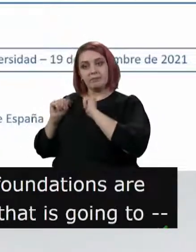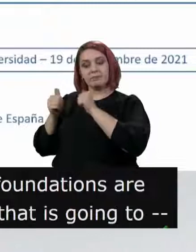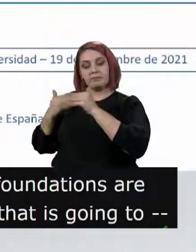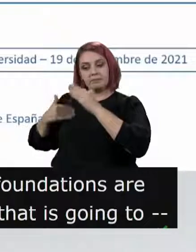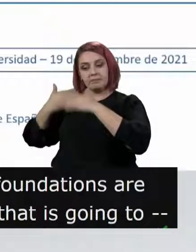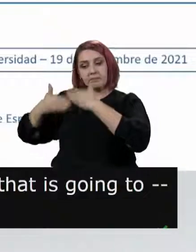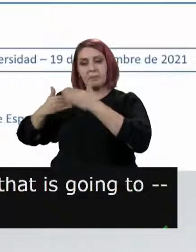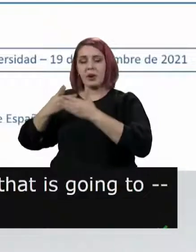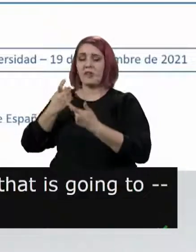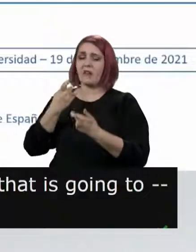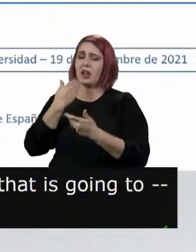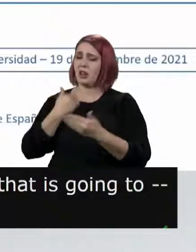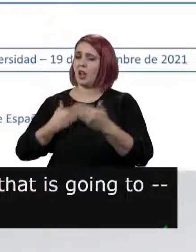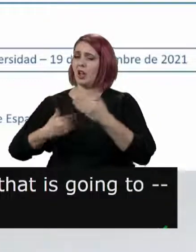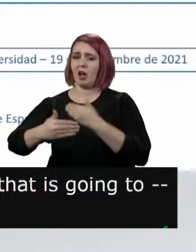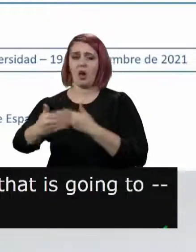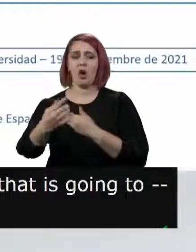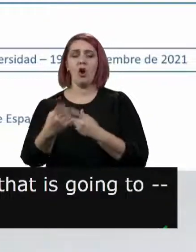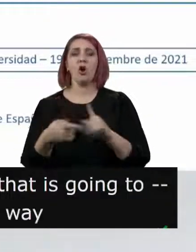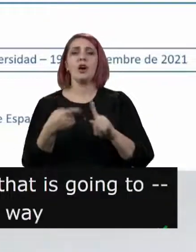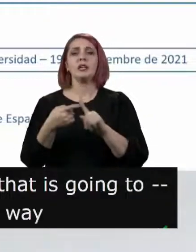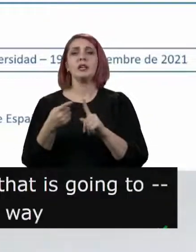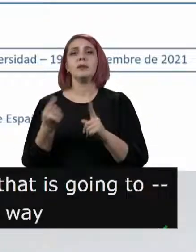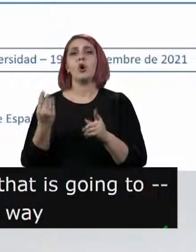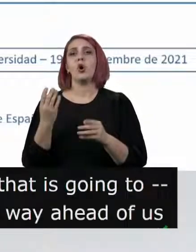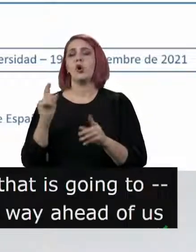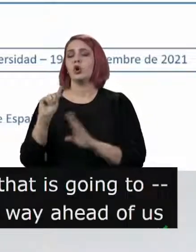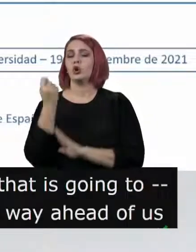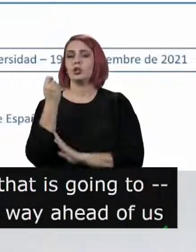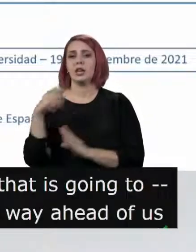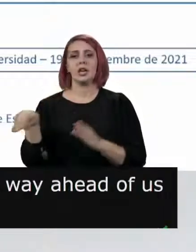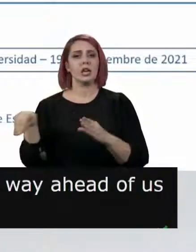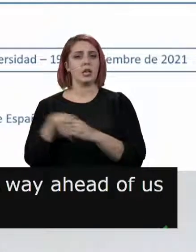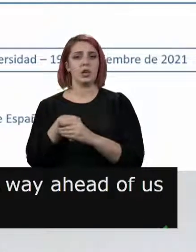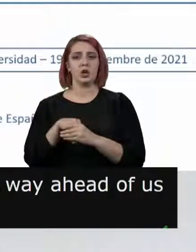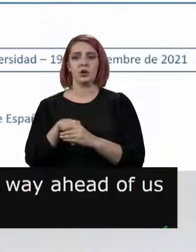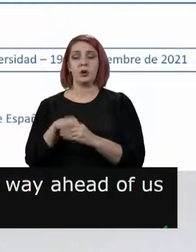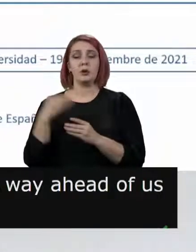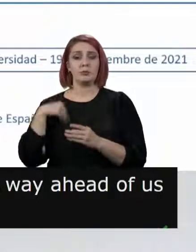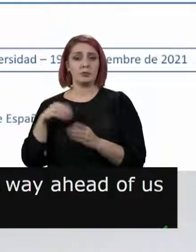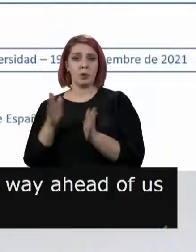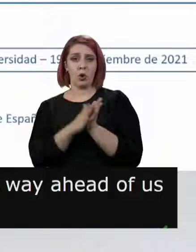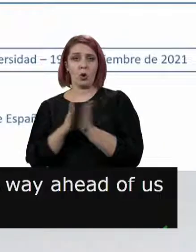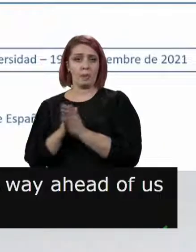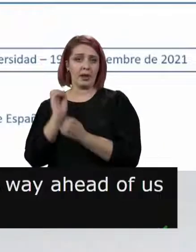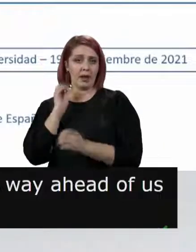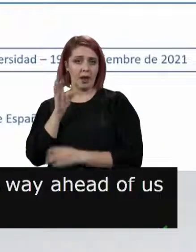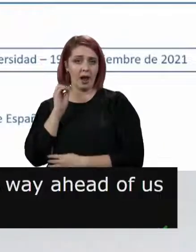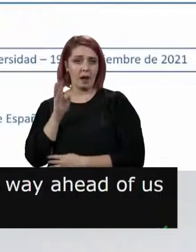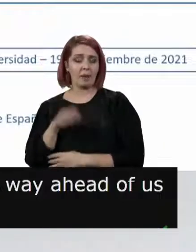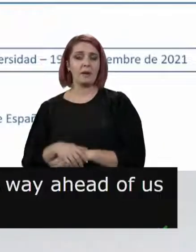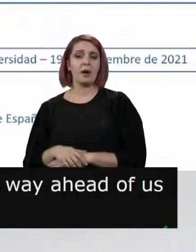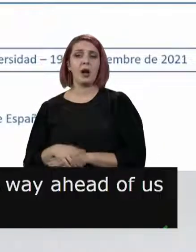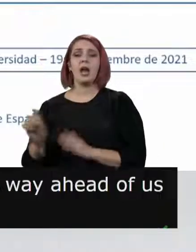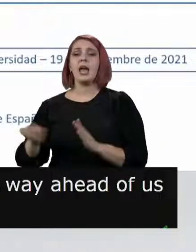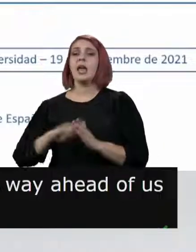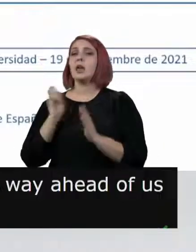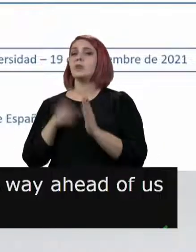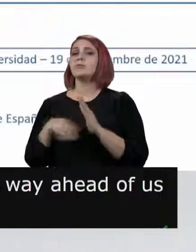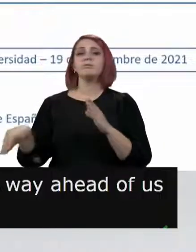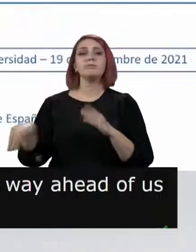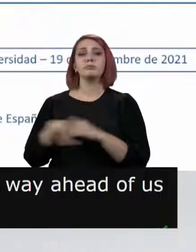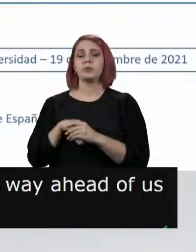There's a long way ahead of us to improve, to achieve real inclusion